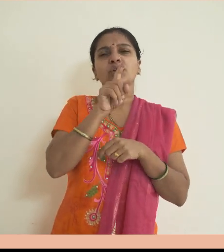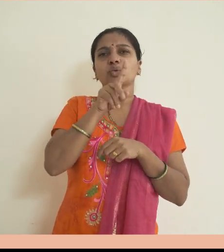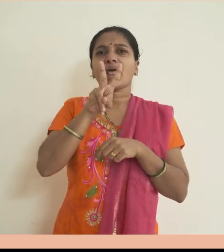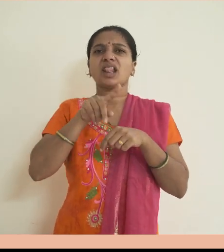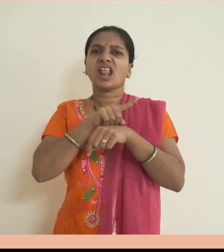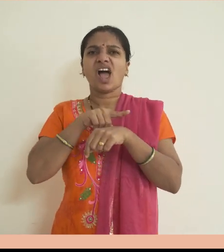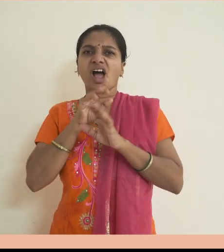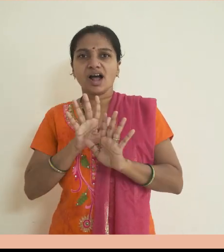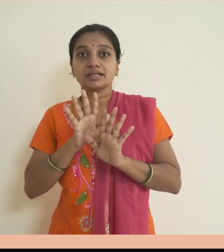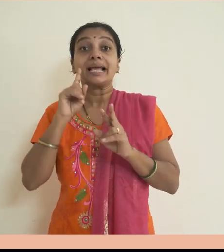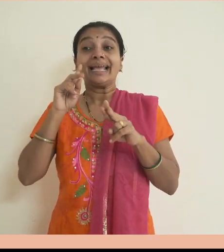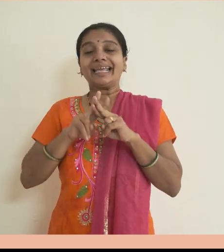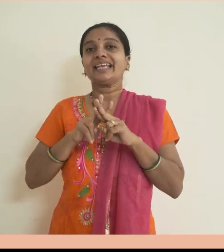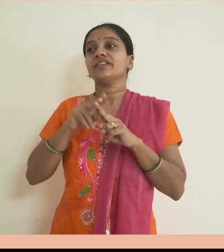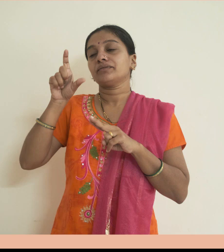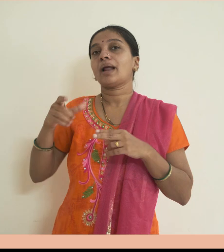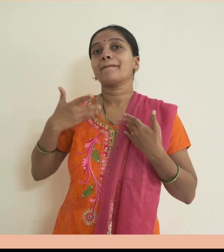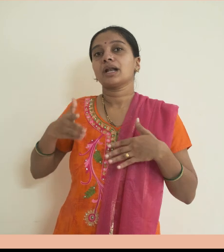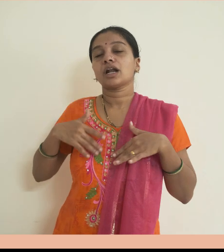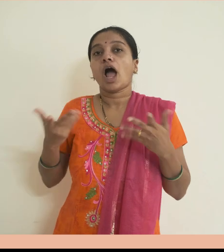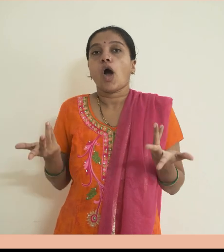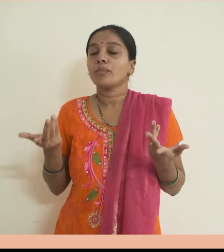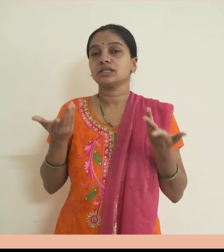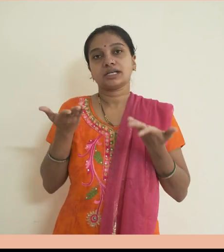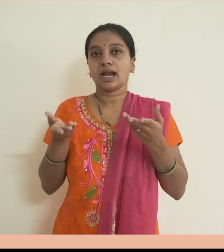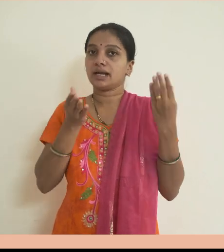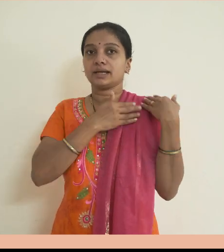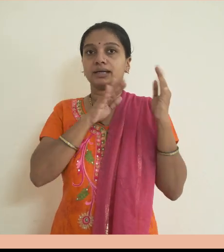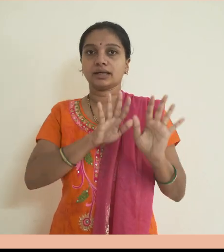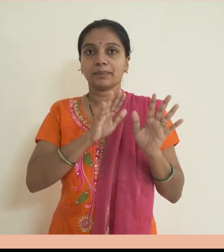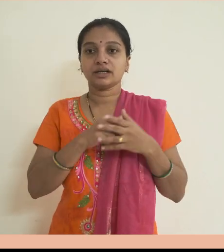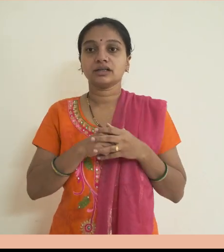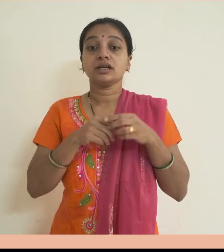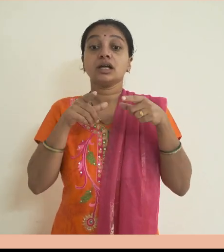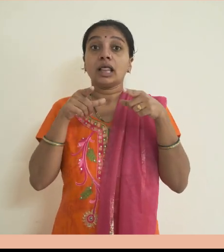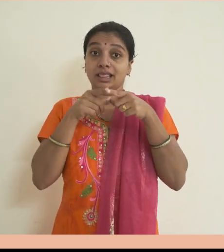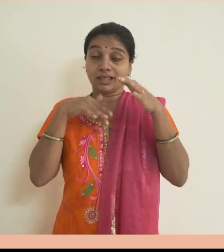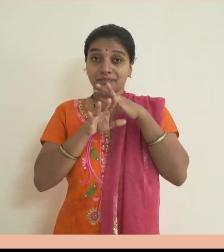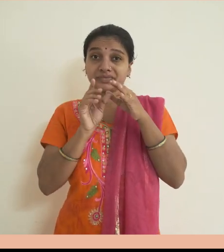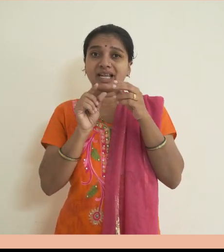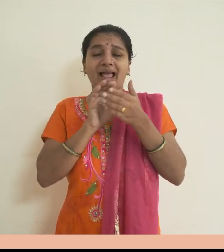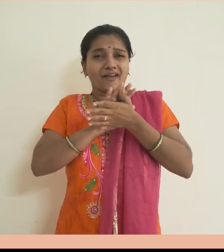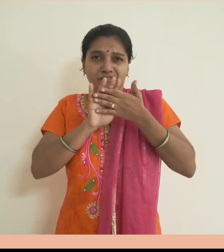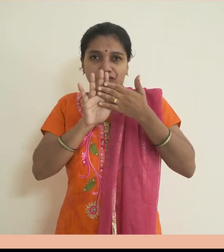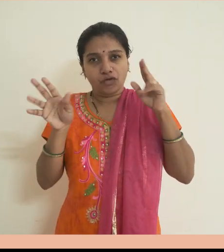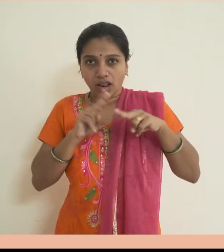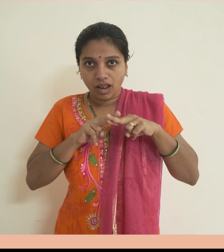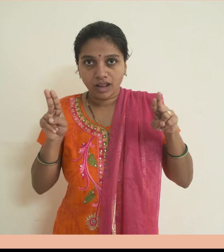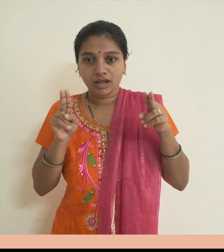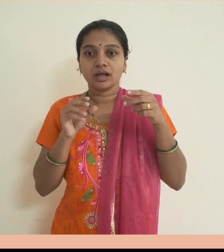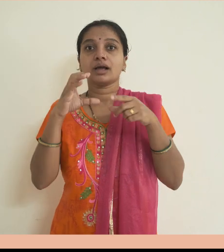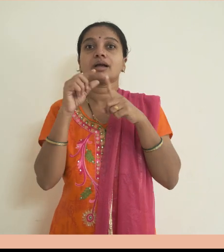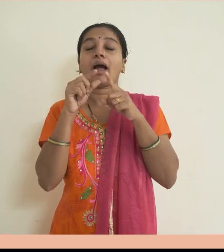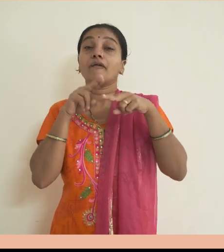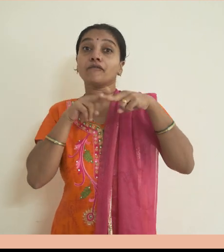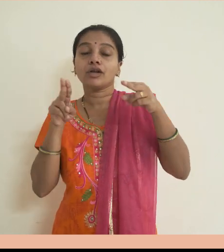12 hours depending on one's flow. Once the cup is full, one can press onto the lower tip